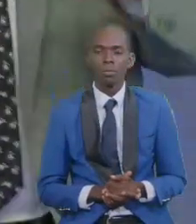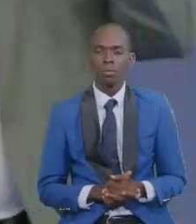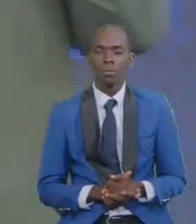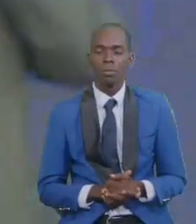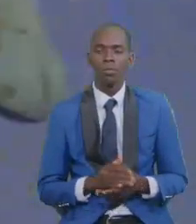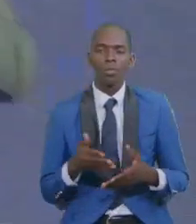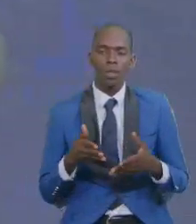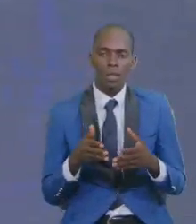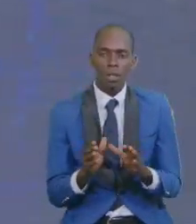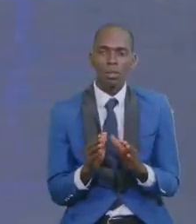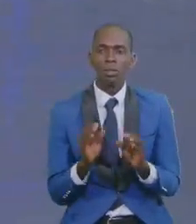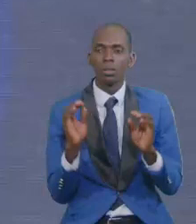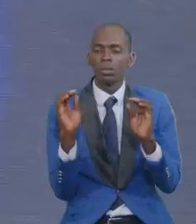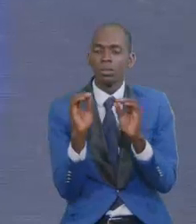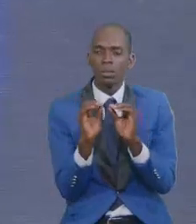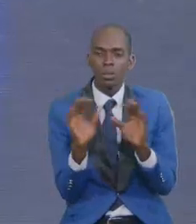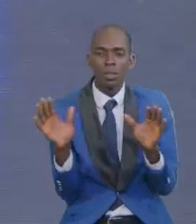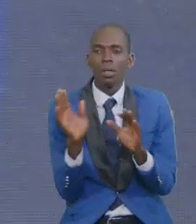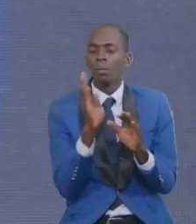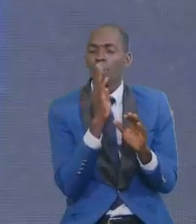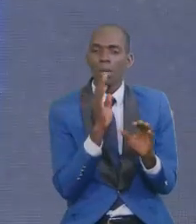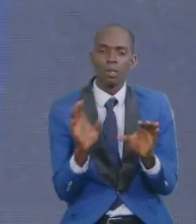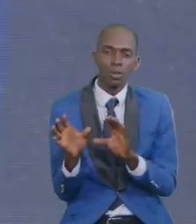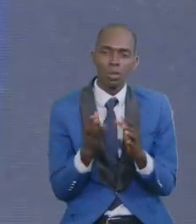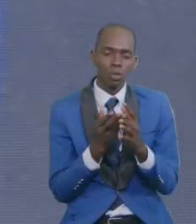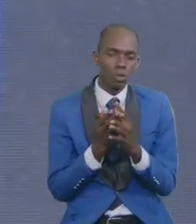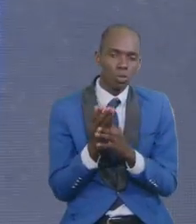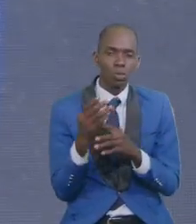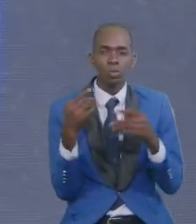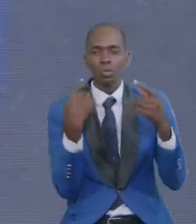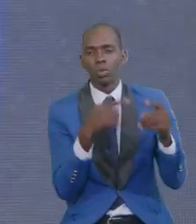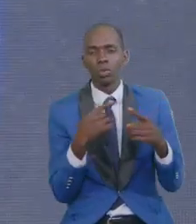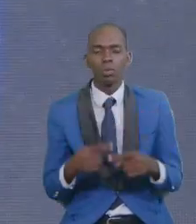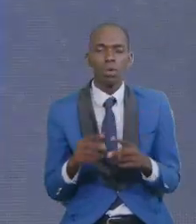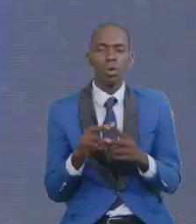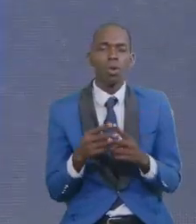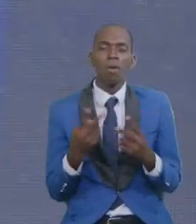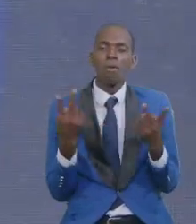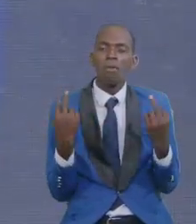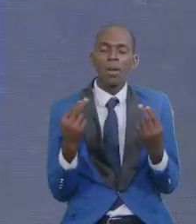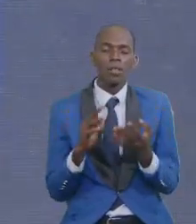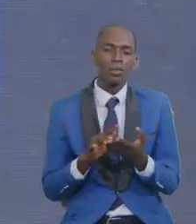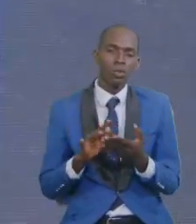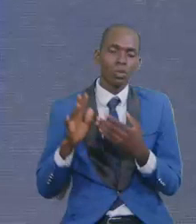Let nothing be done through strife or vainglory,